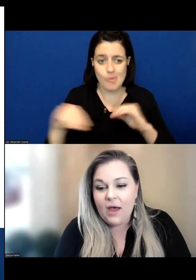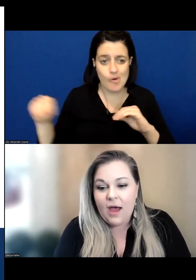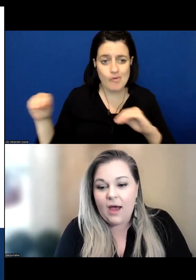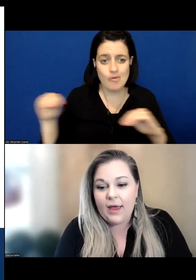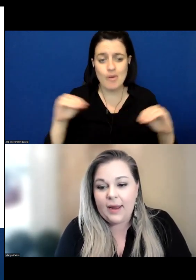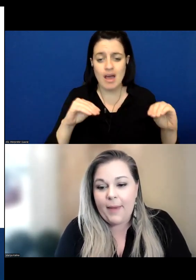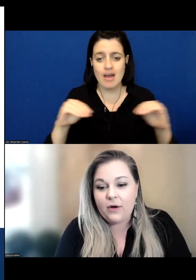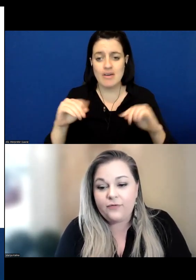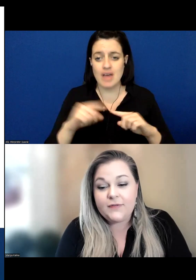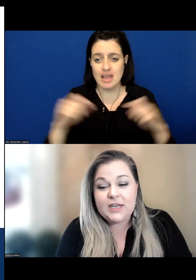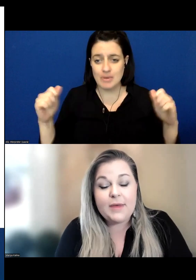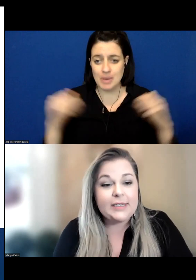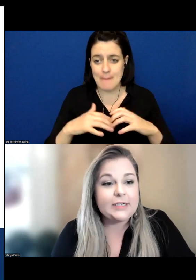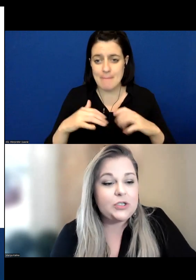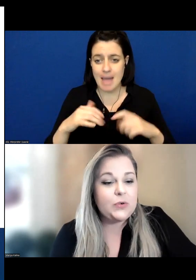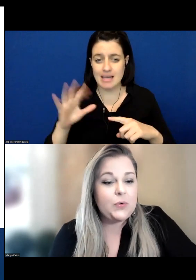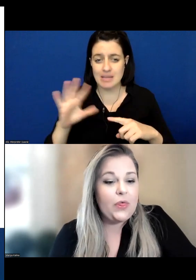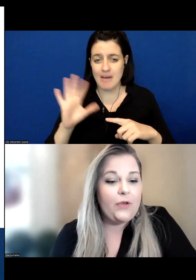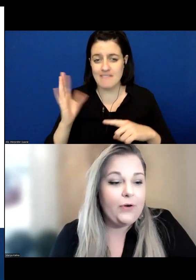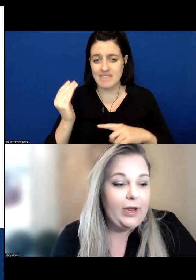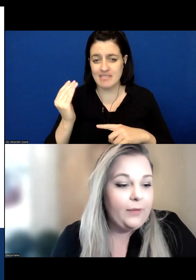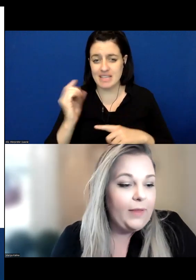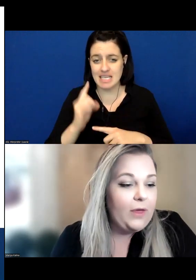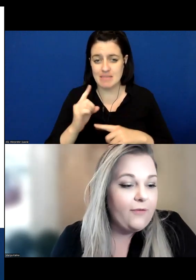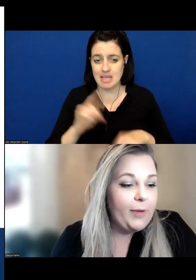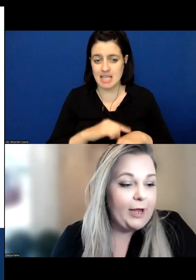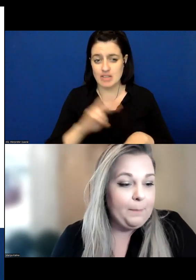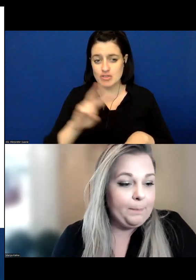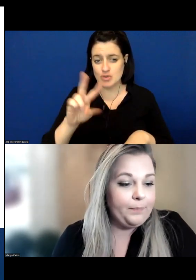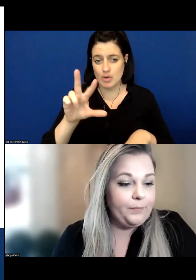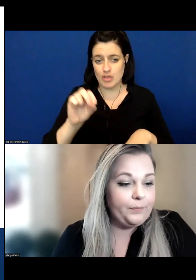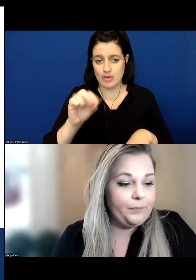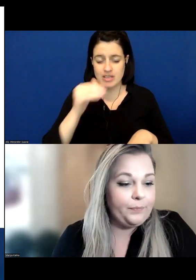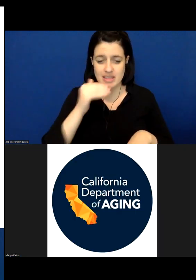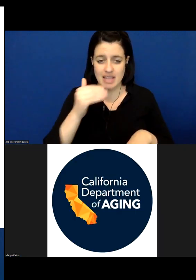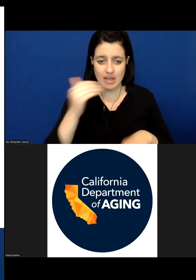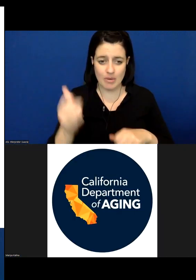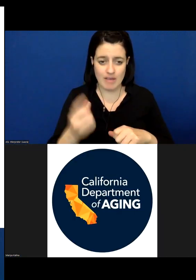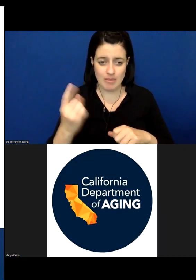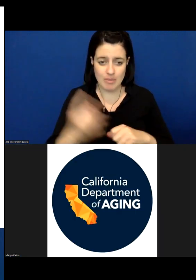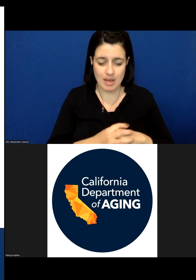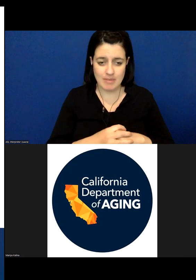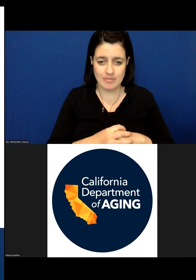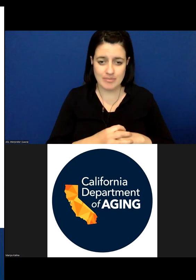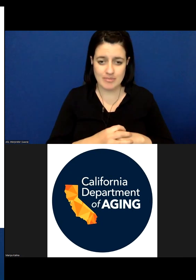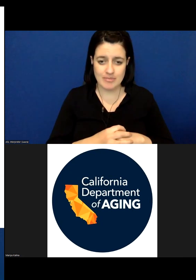back in about 15 minutes at 2:30. Thank you, everybody.